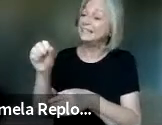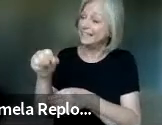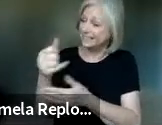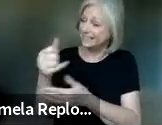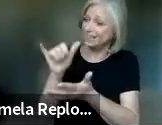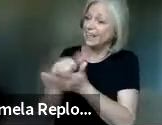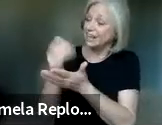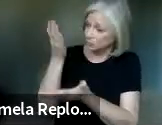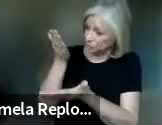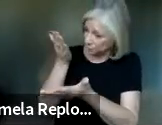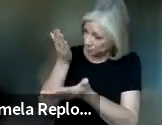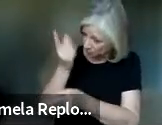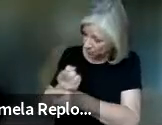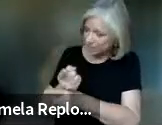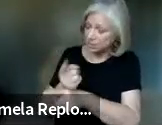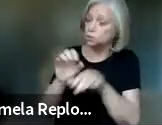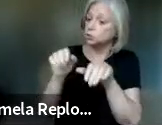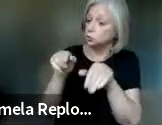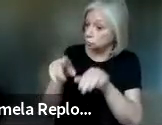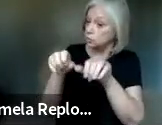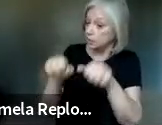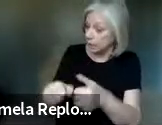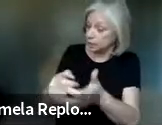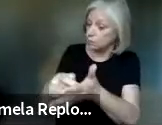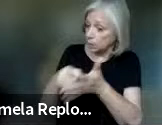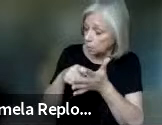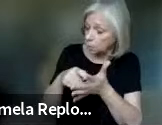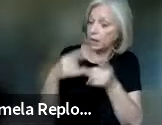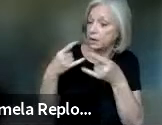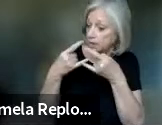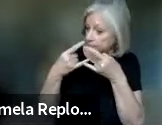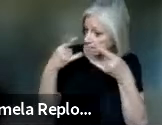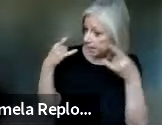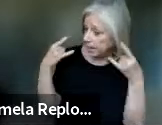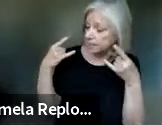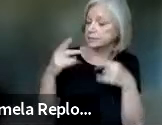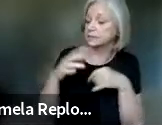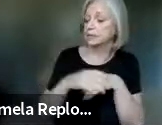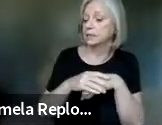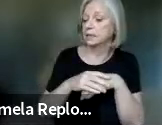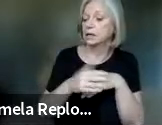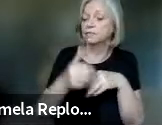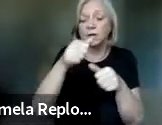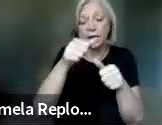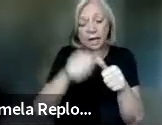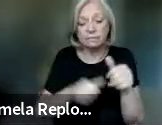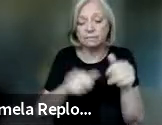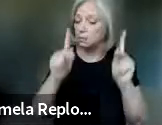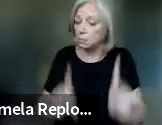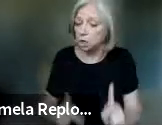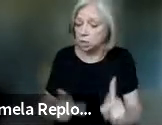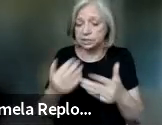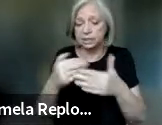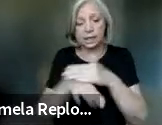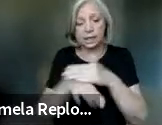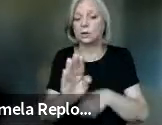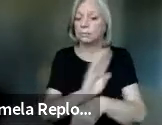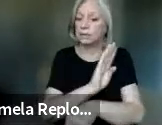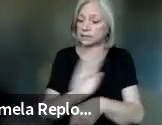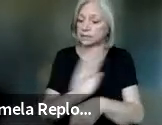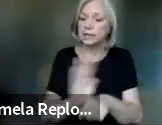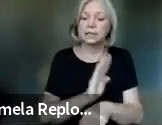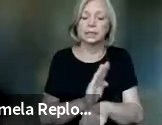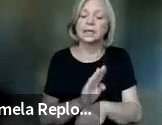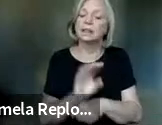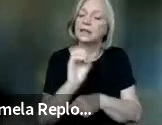can require masks or face covering for everybody coming in. That's totally okay. We know businesses are doing that. Some have chosen